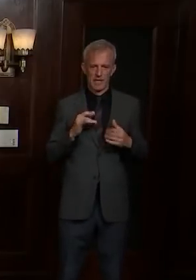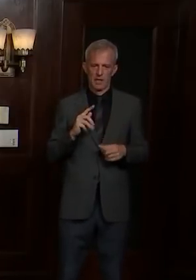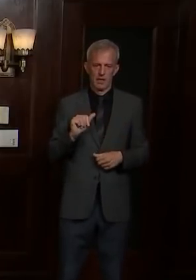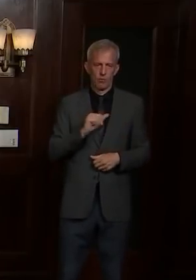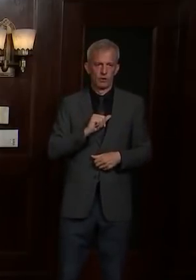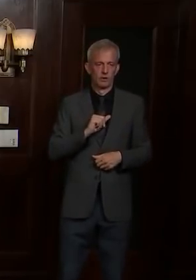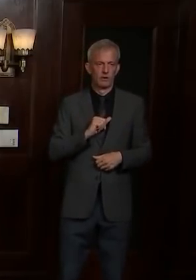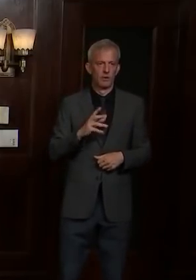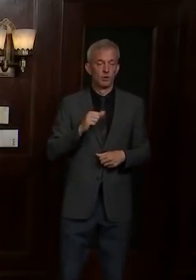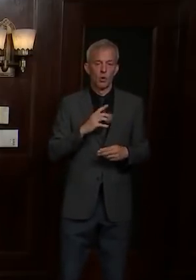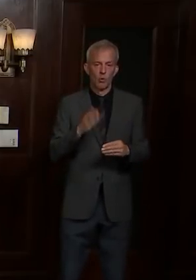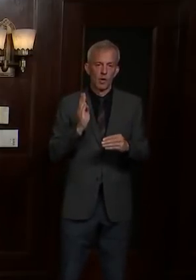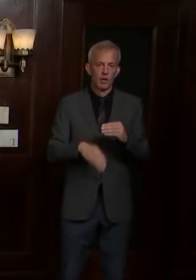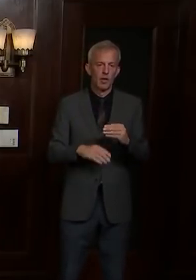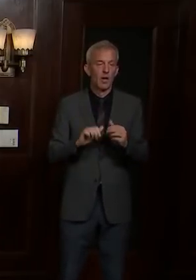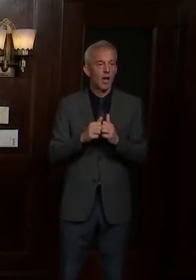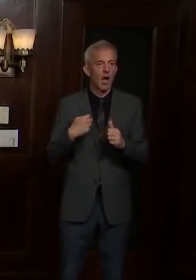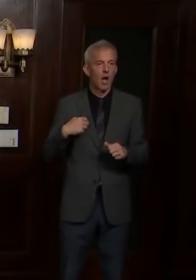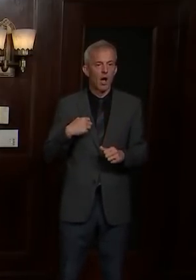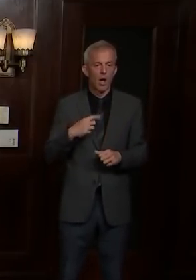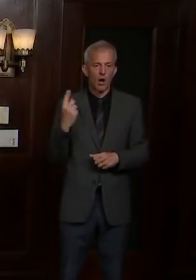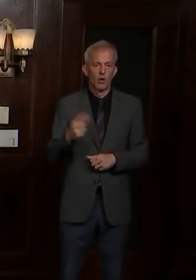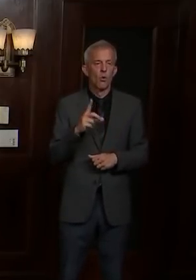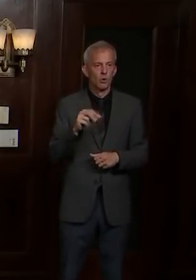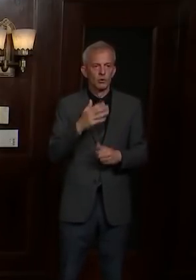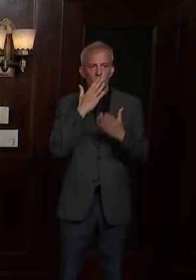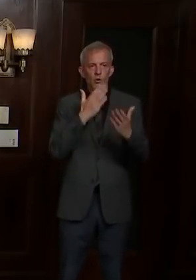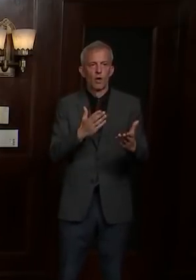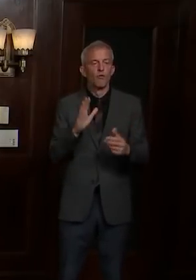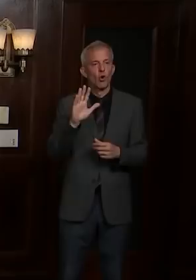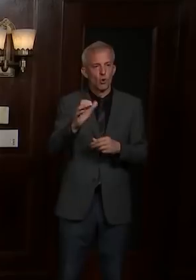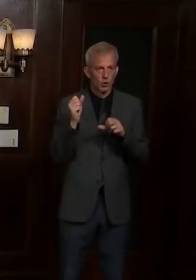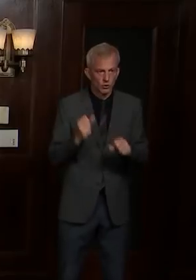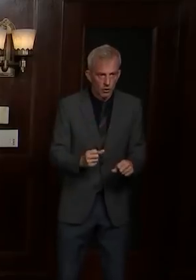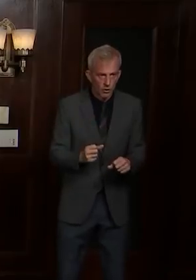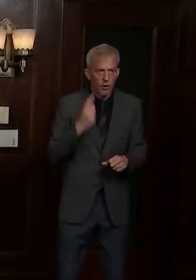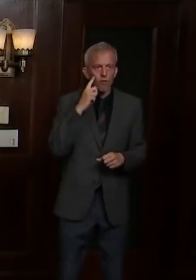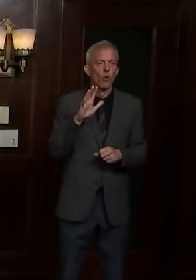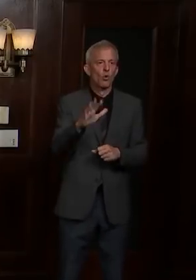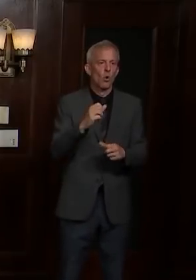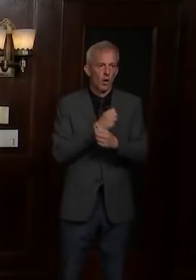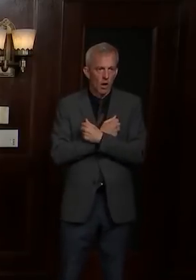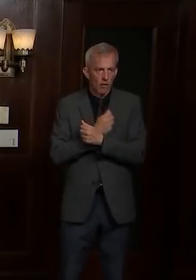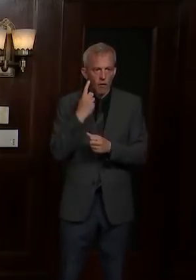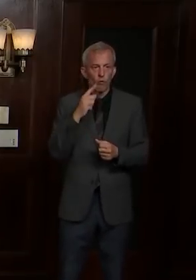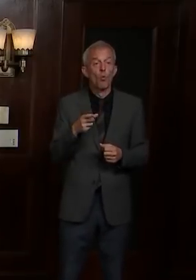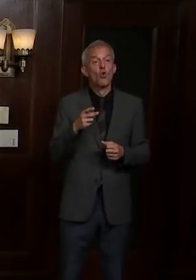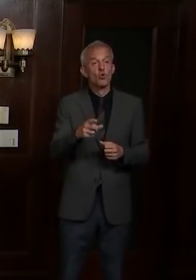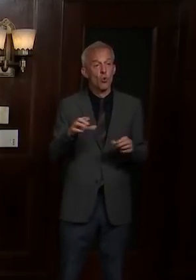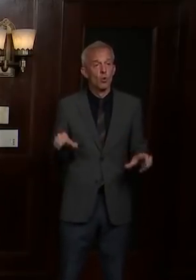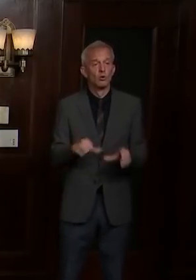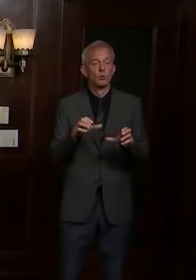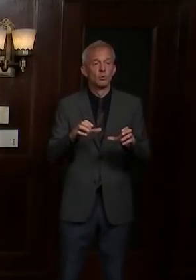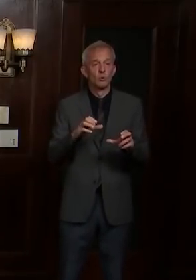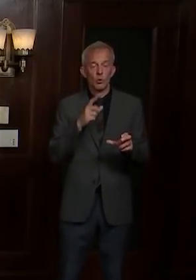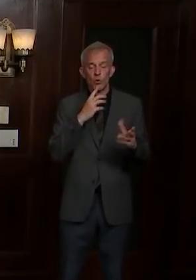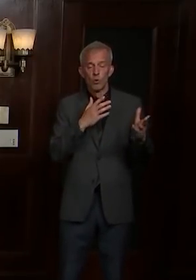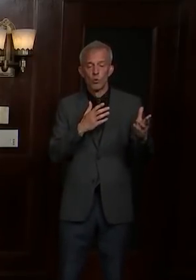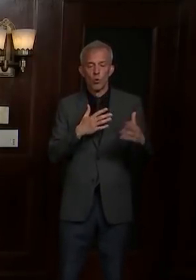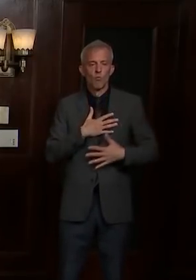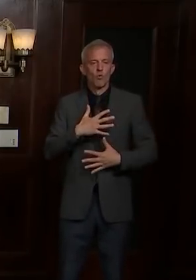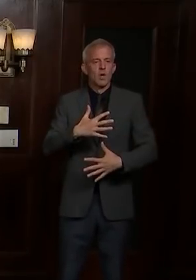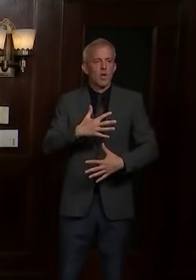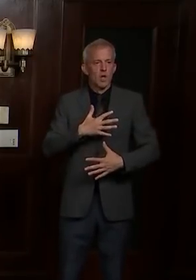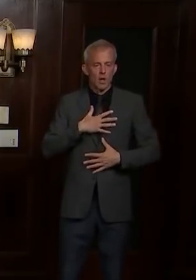just want to close, as I always do, by thanking you for your strength, for your love, for what you are doing to breathe hope into our